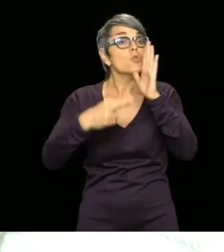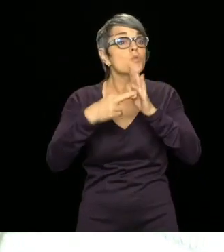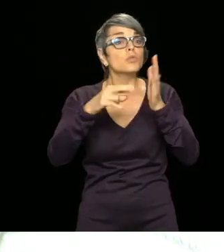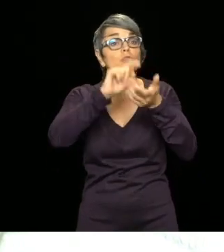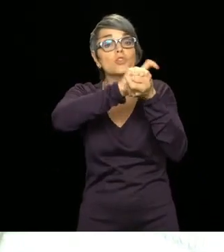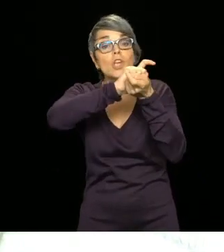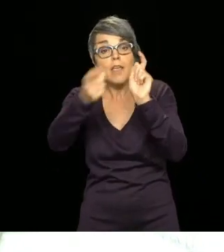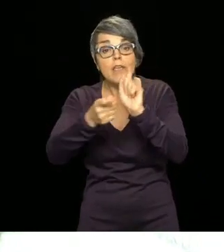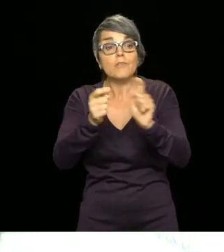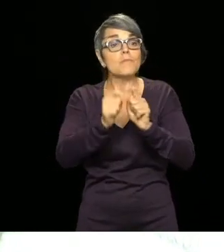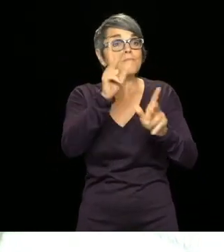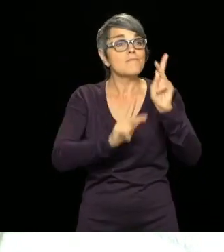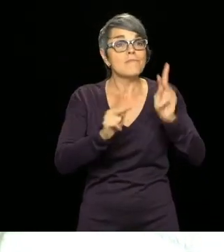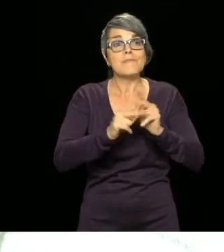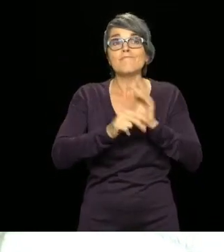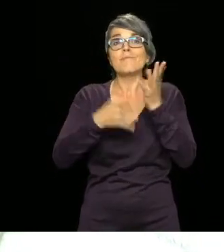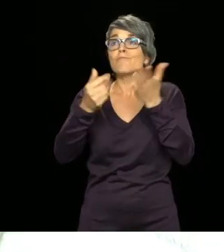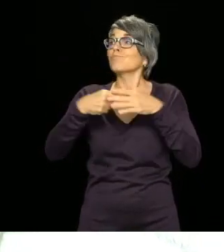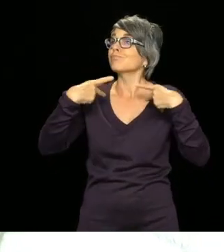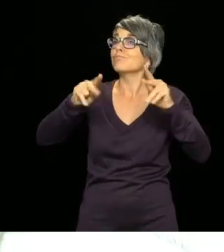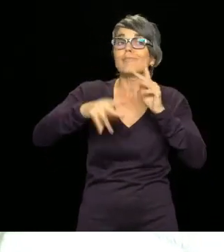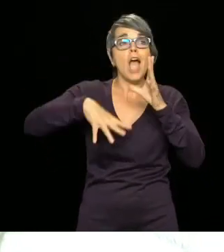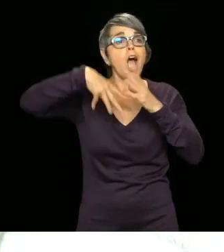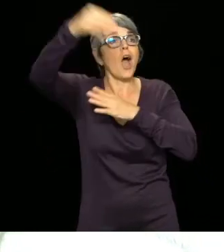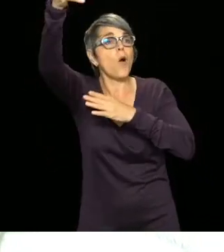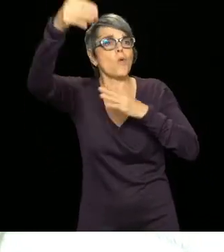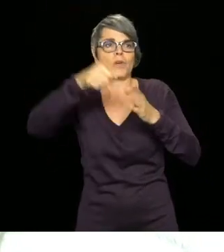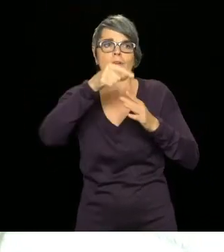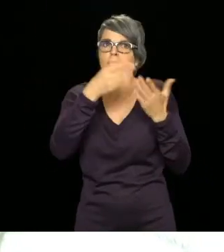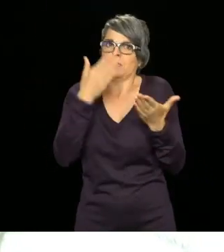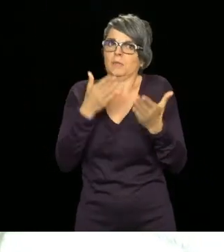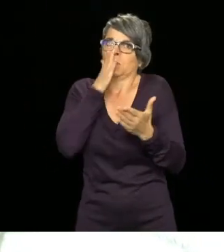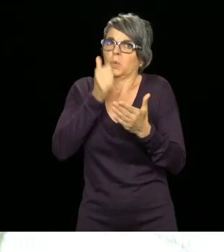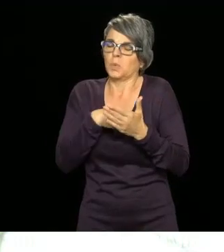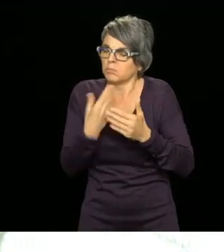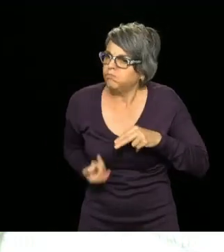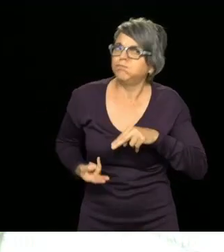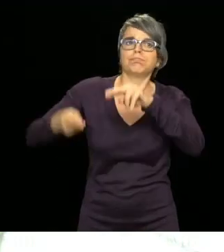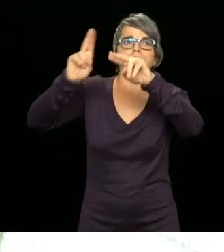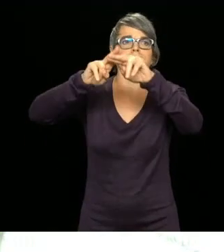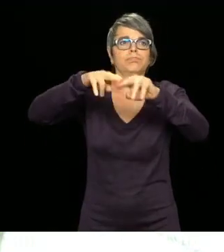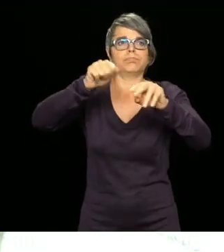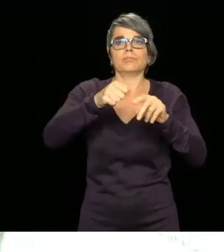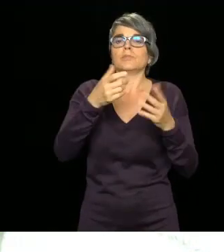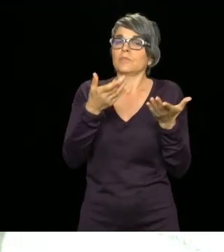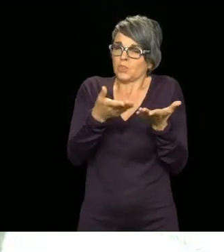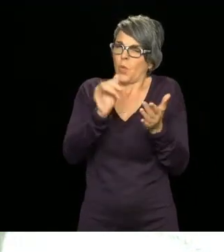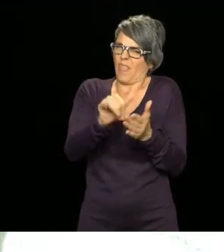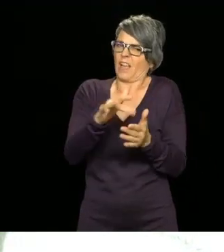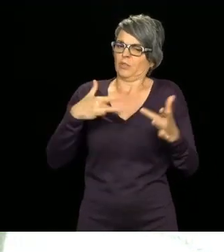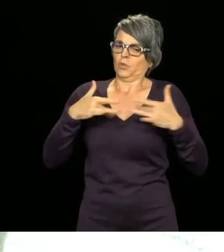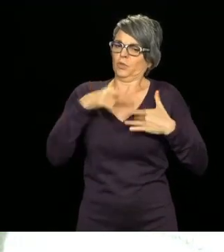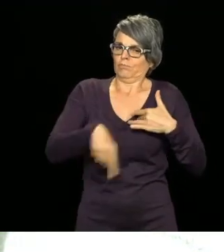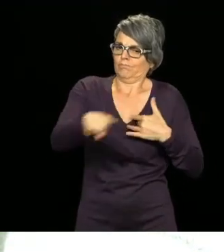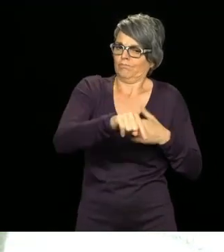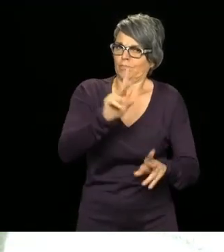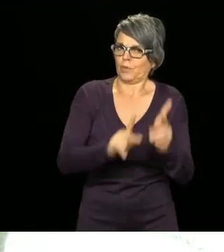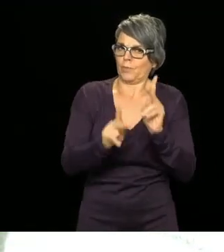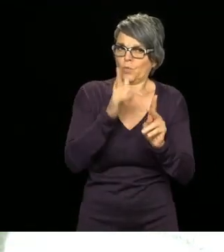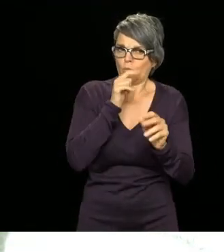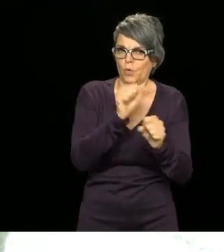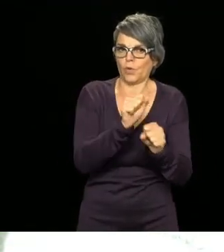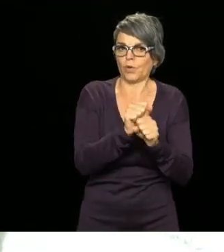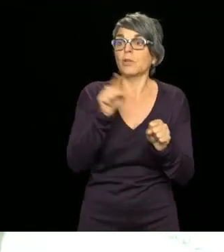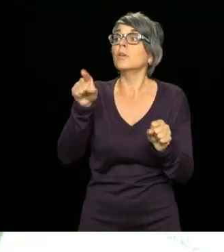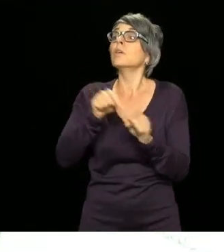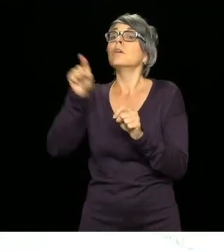bracing themselves for what we've been hearing from China is that after the lockdown was lifted, there